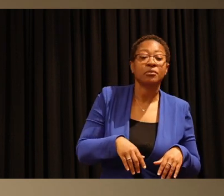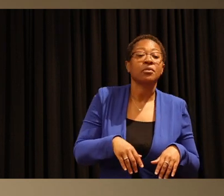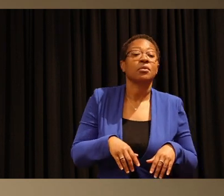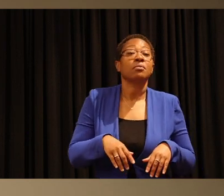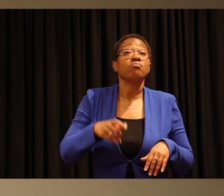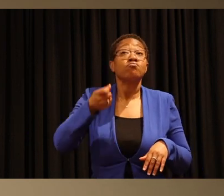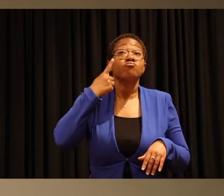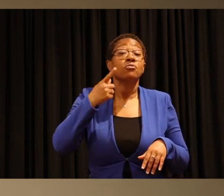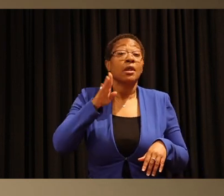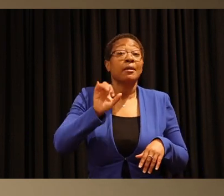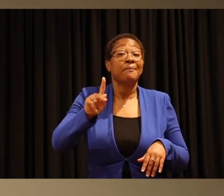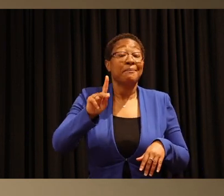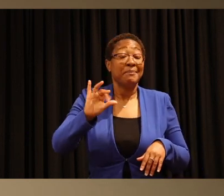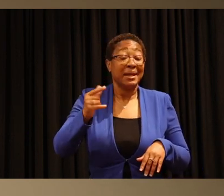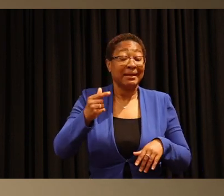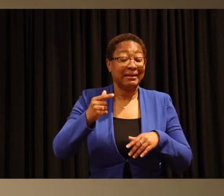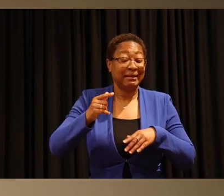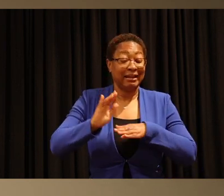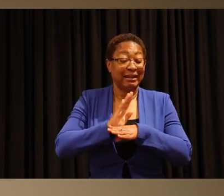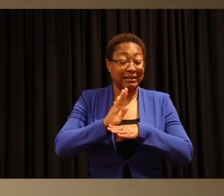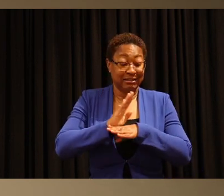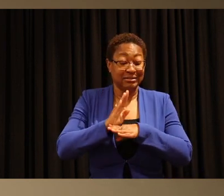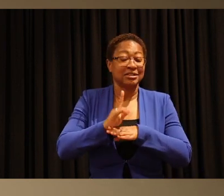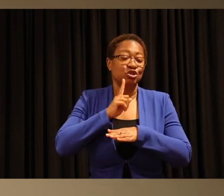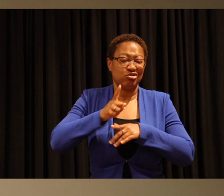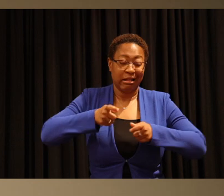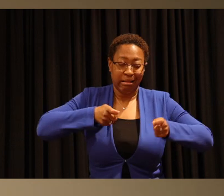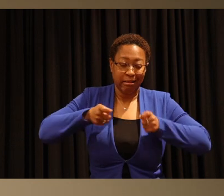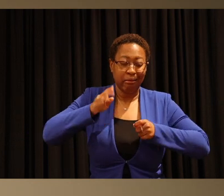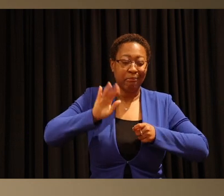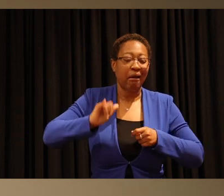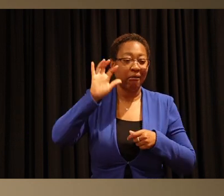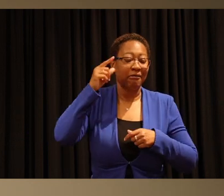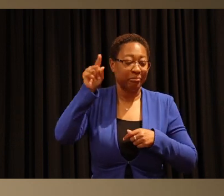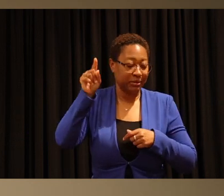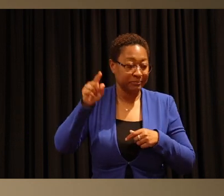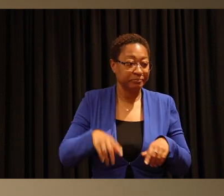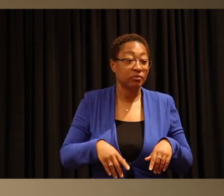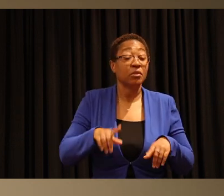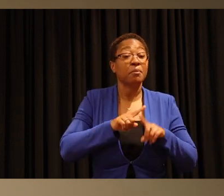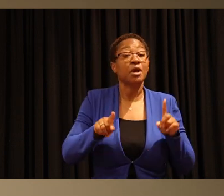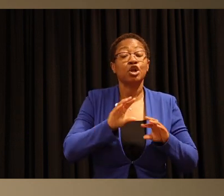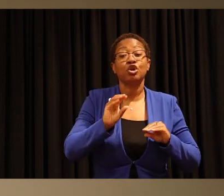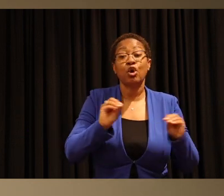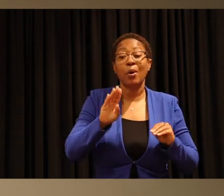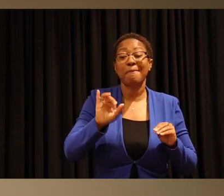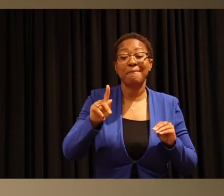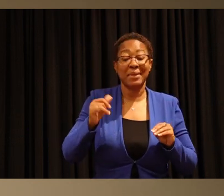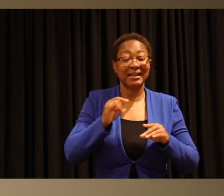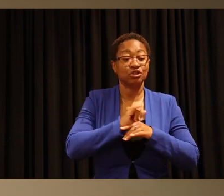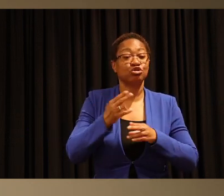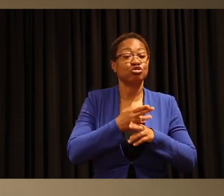heavily regulated, there's no bank in the country that I'm aware of that is using AI to grant credit. They